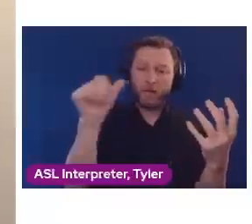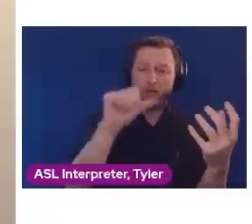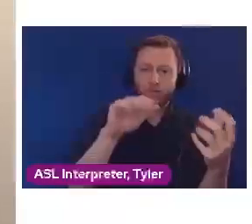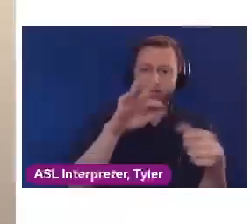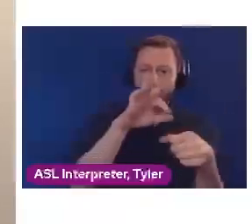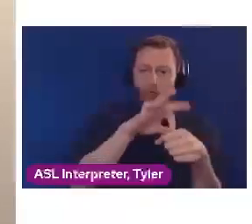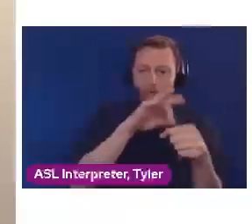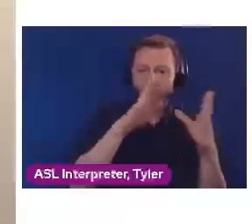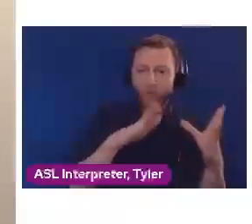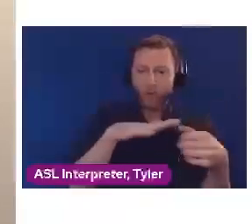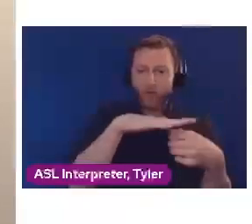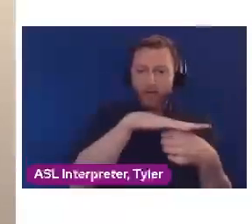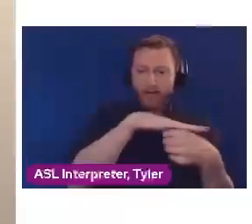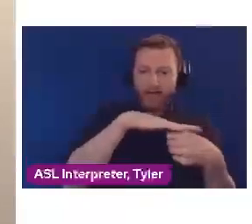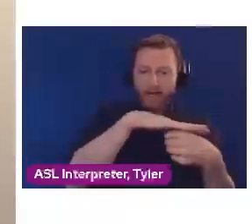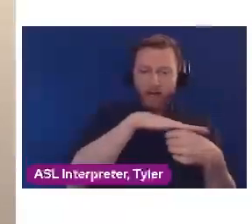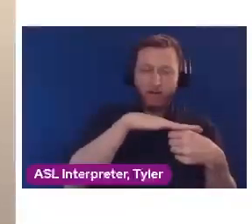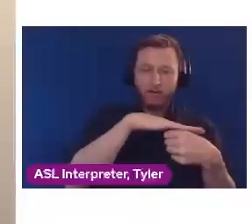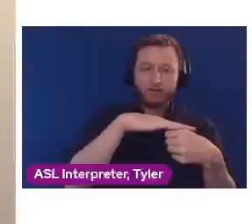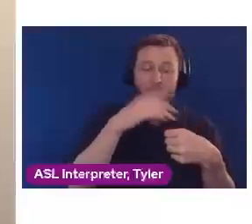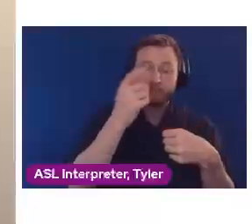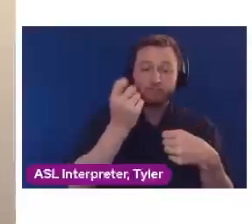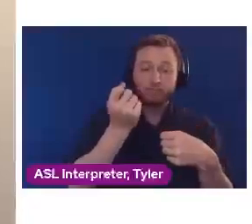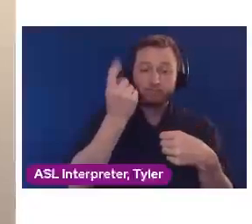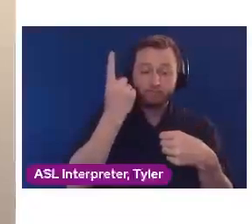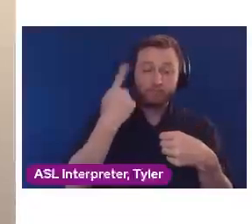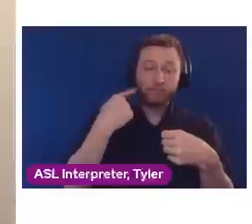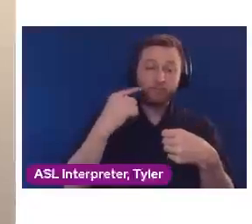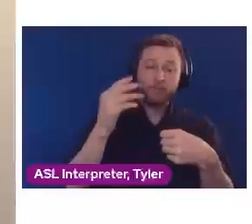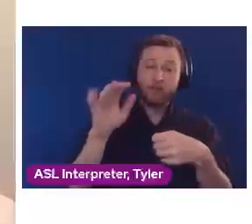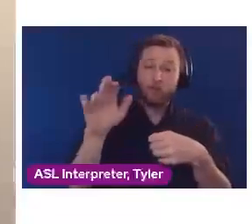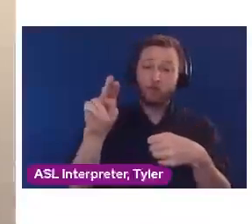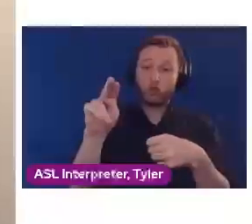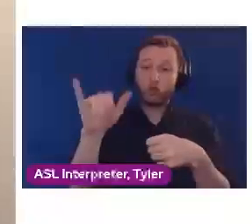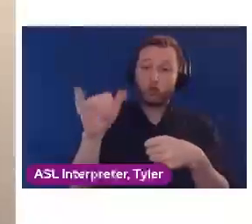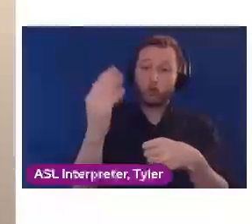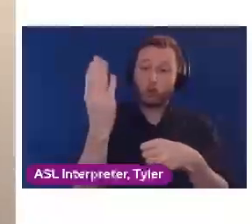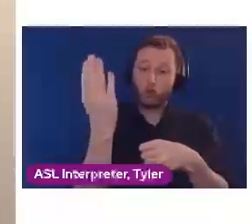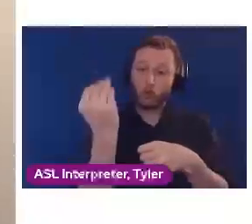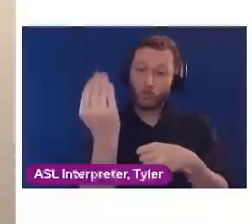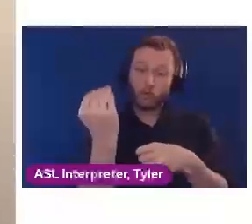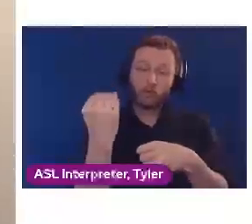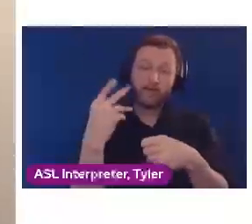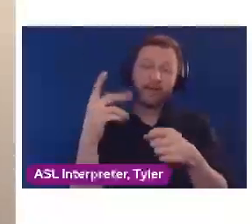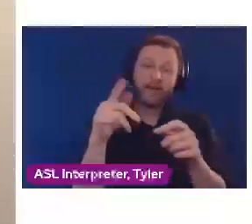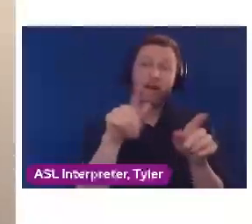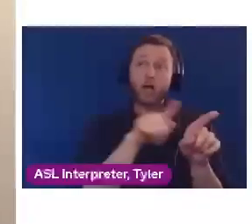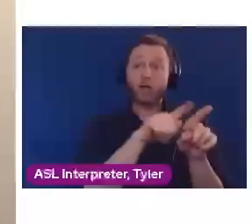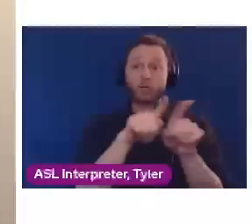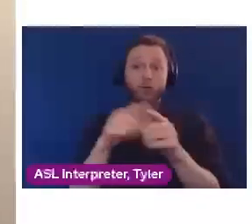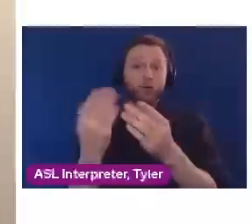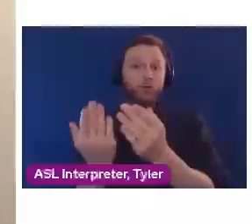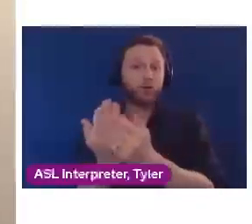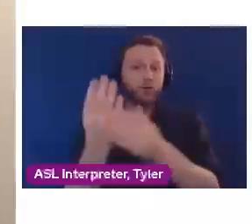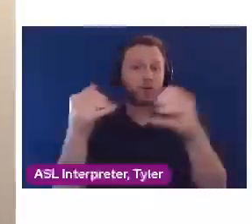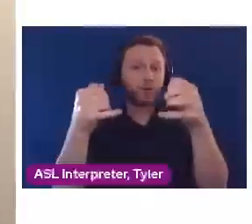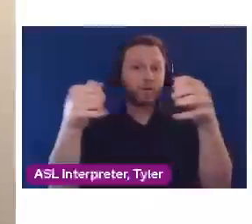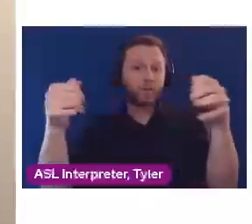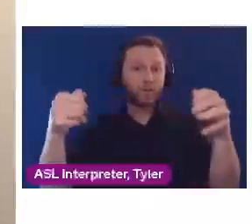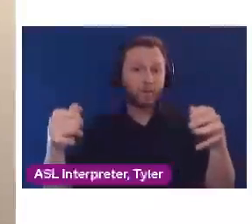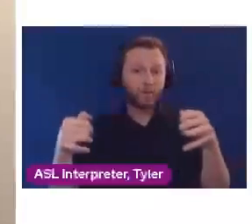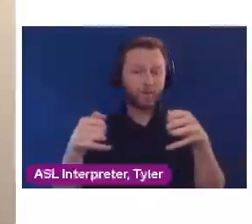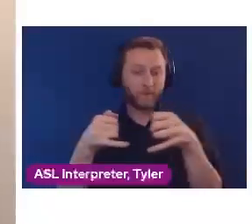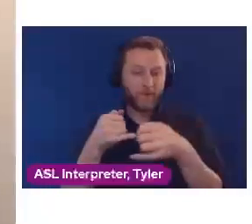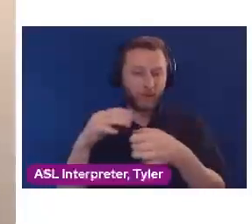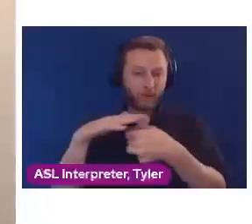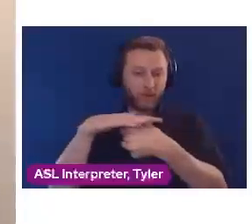our population and our Puerto Rican community in our district and in our upcoming new district is very, very large. And so